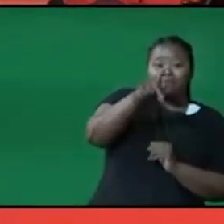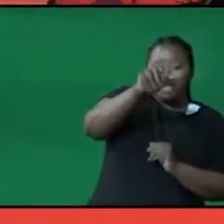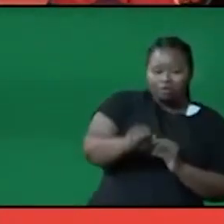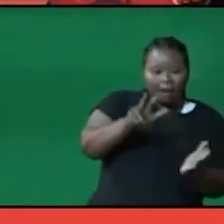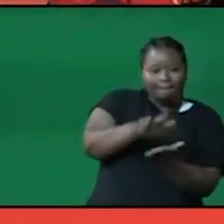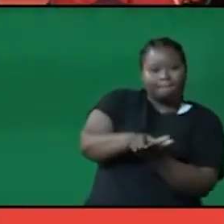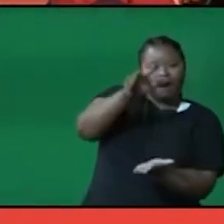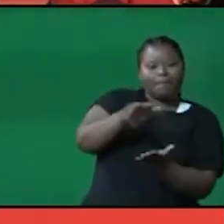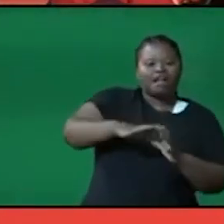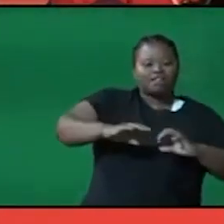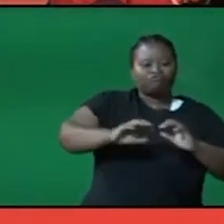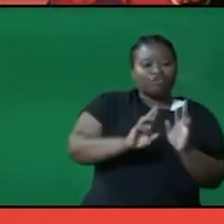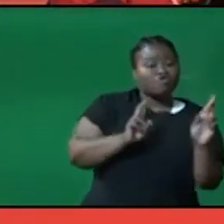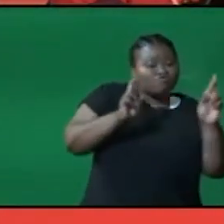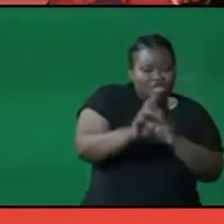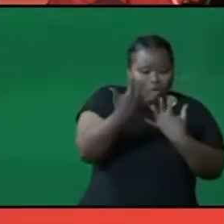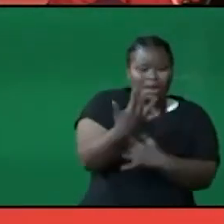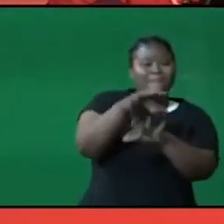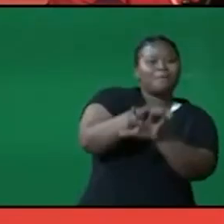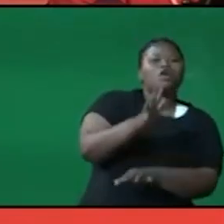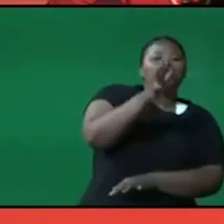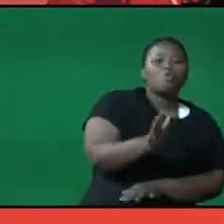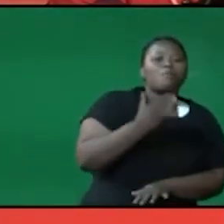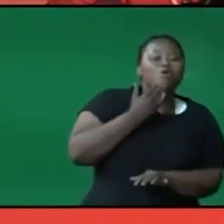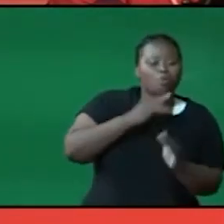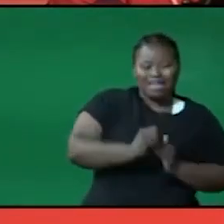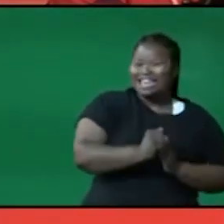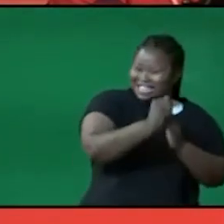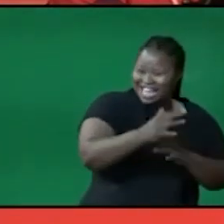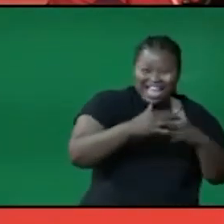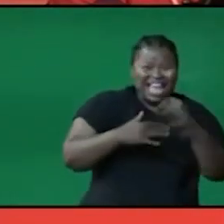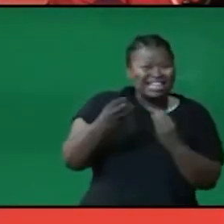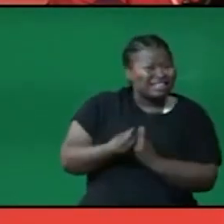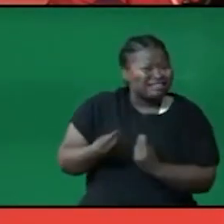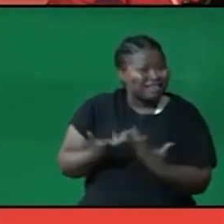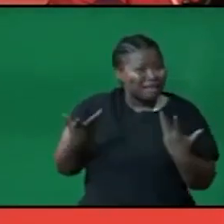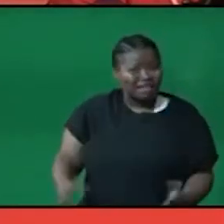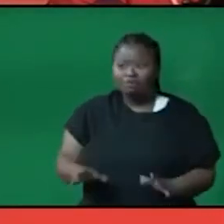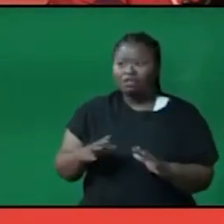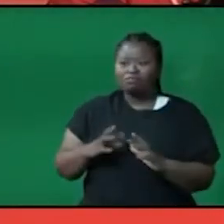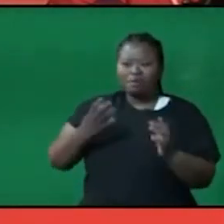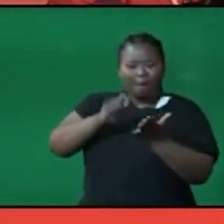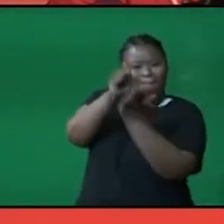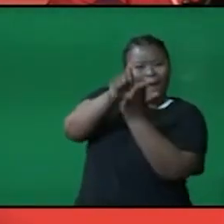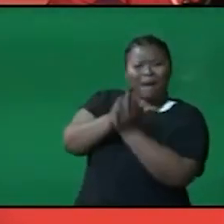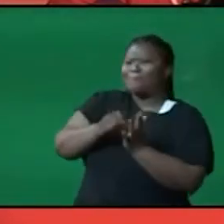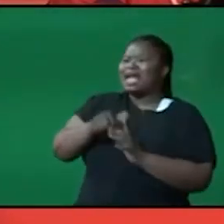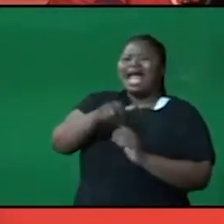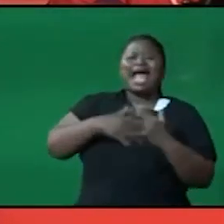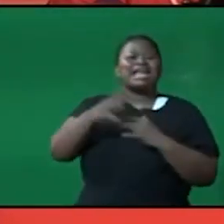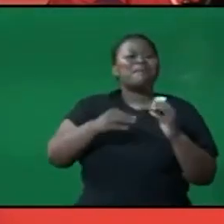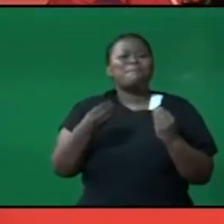resolutions that are going to be implemented by leaders. Anything else that gets written by anyone